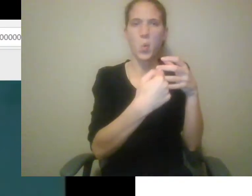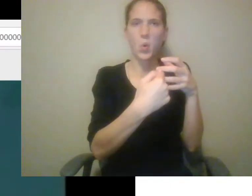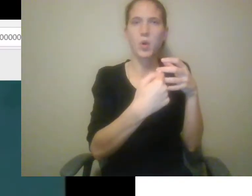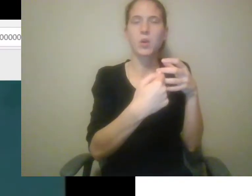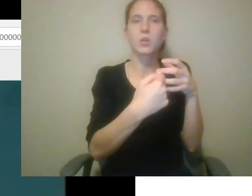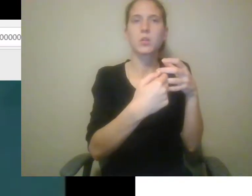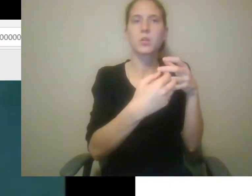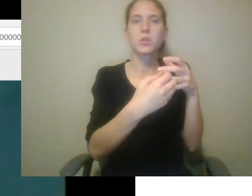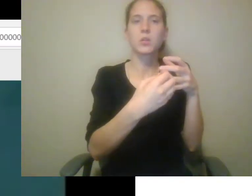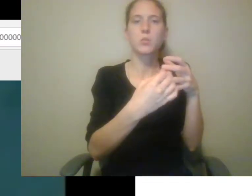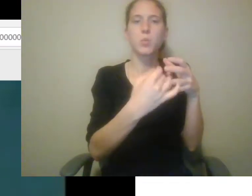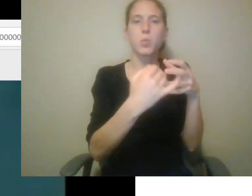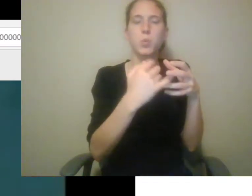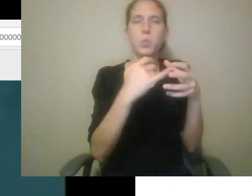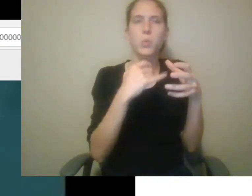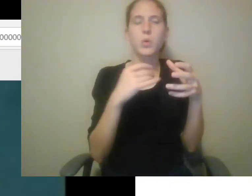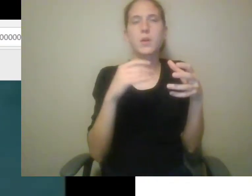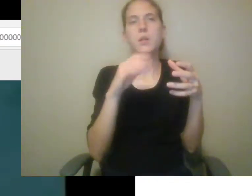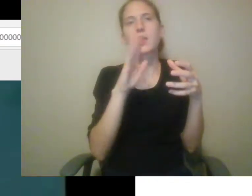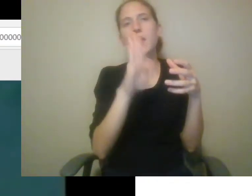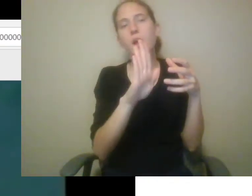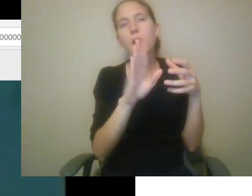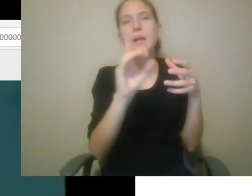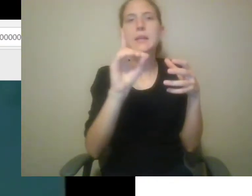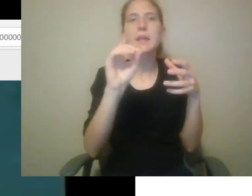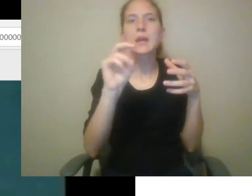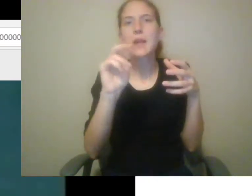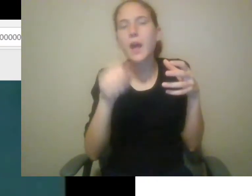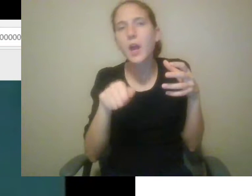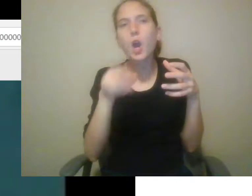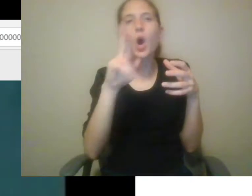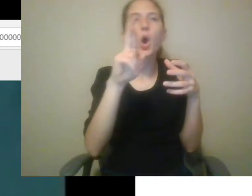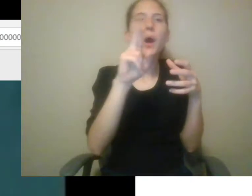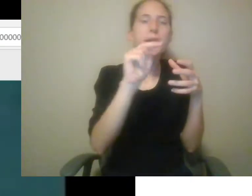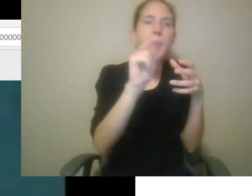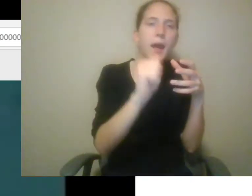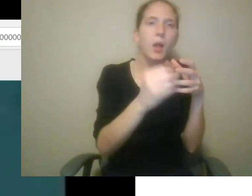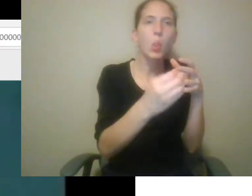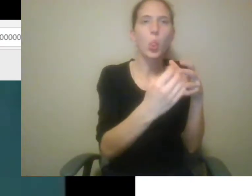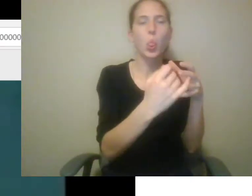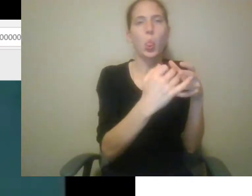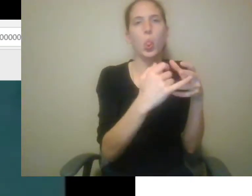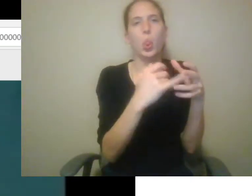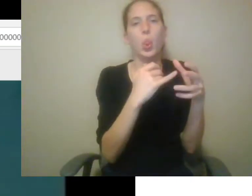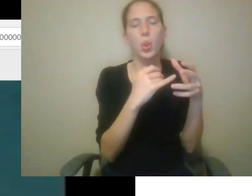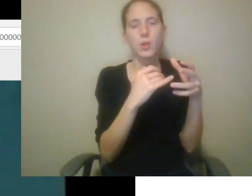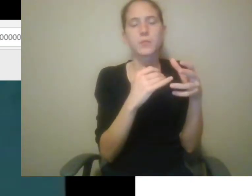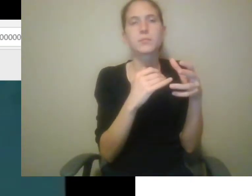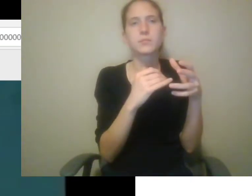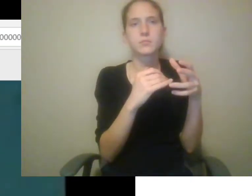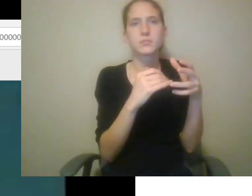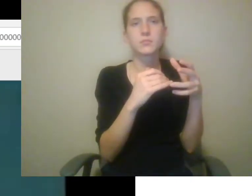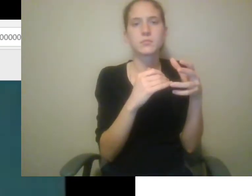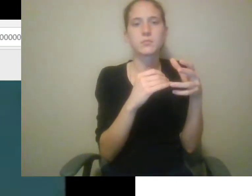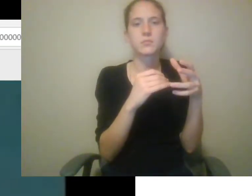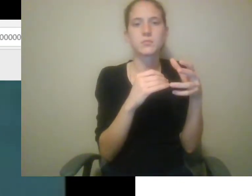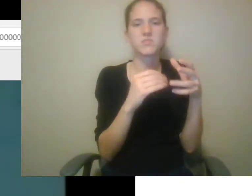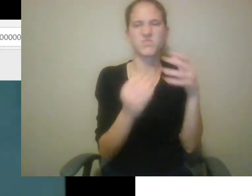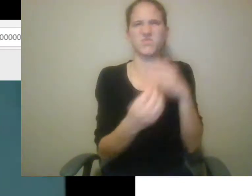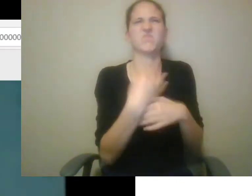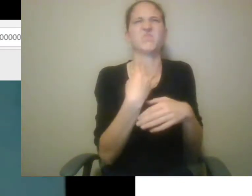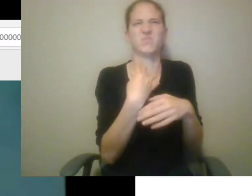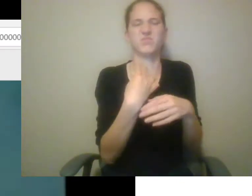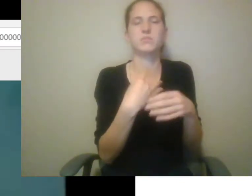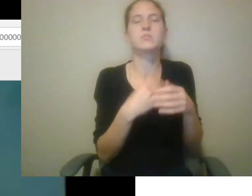cell. And some bacteria can do that also. They can actually attack and drill and burrow their way right through the cell membrane.